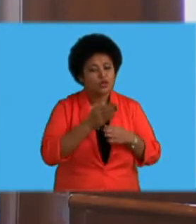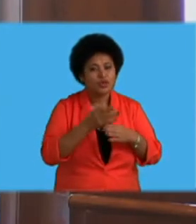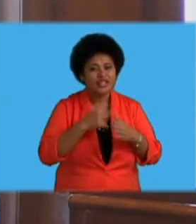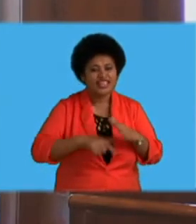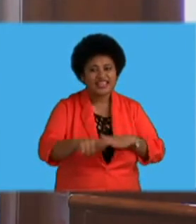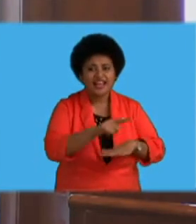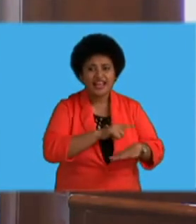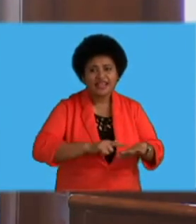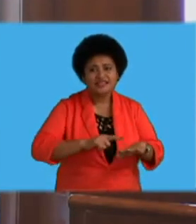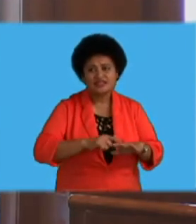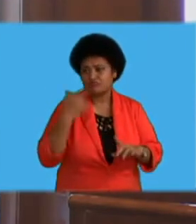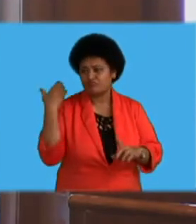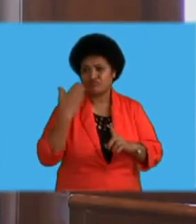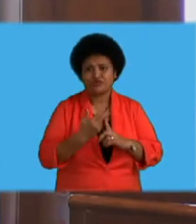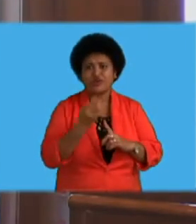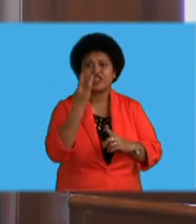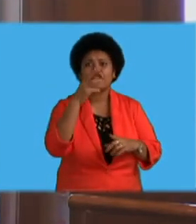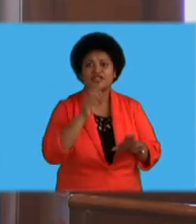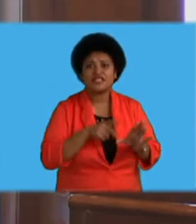more than 30 years.